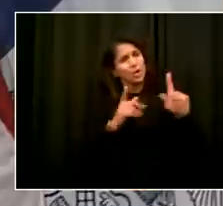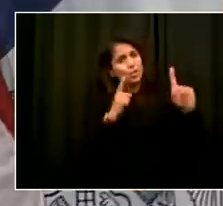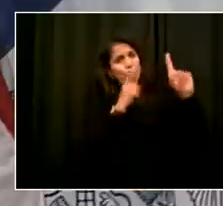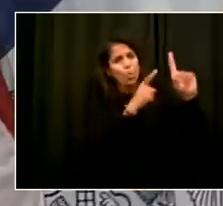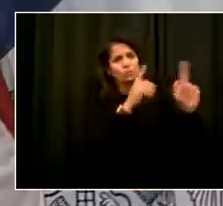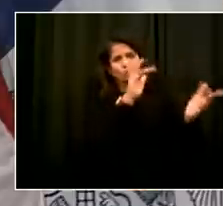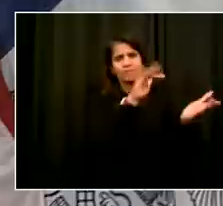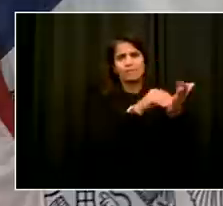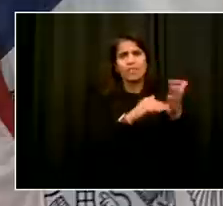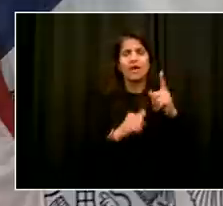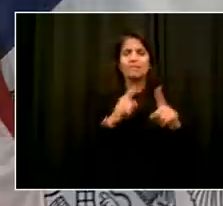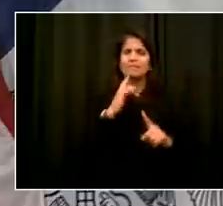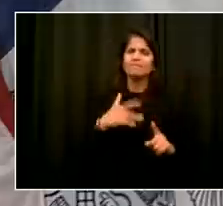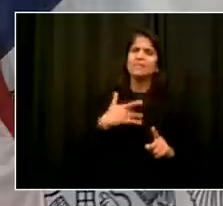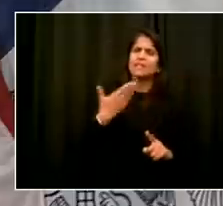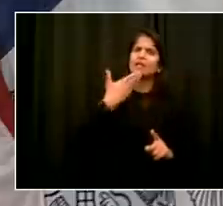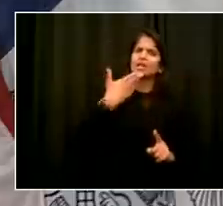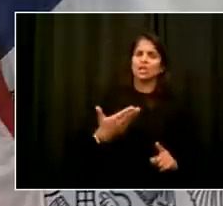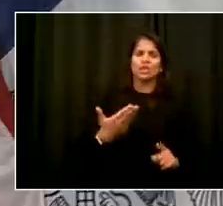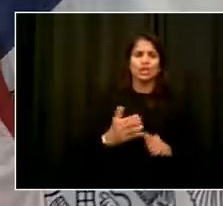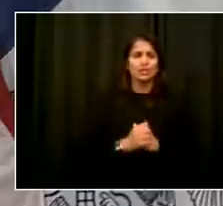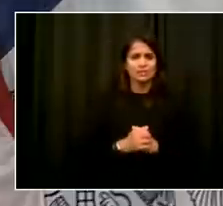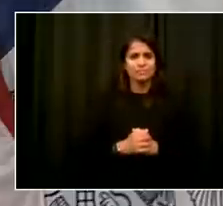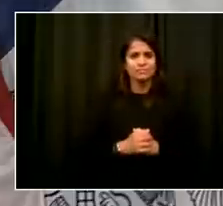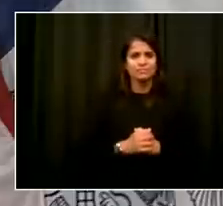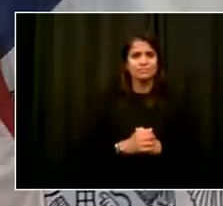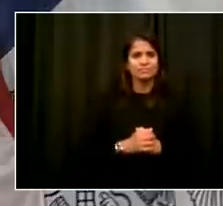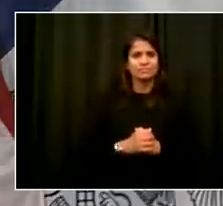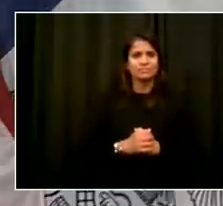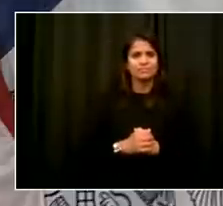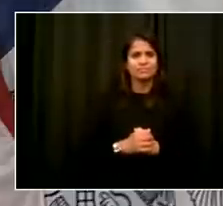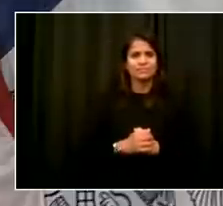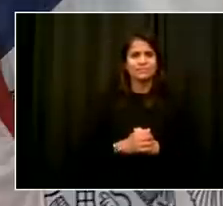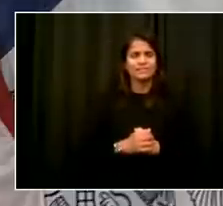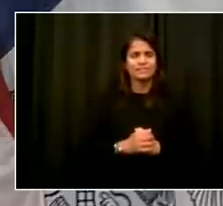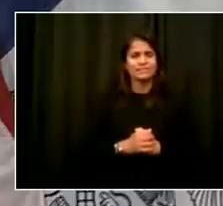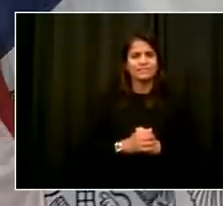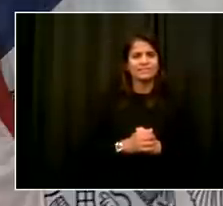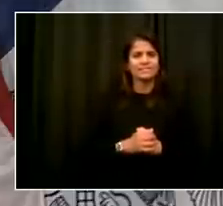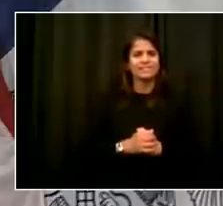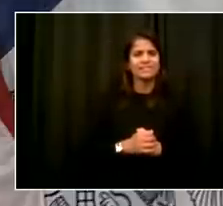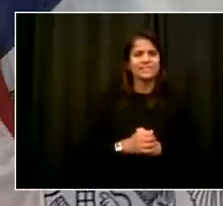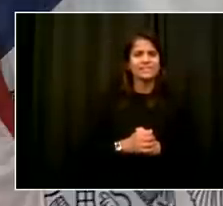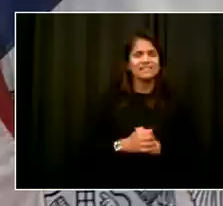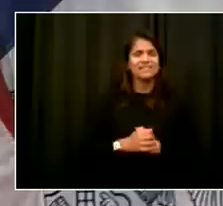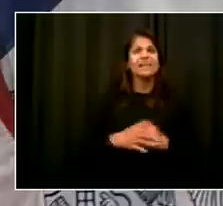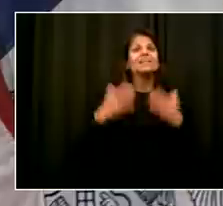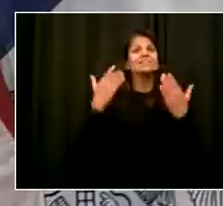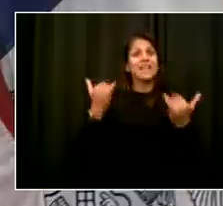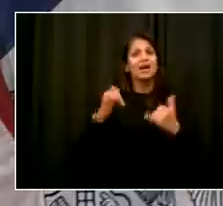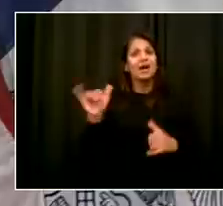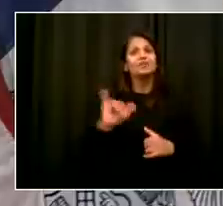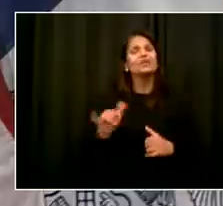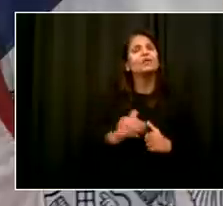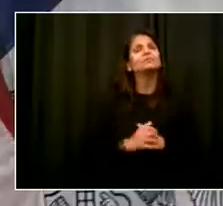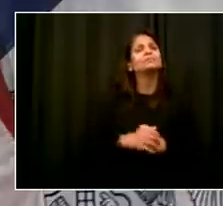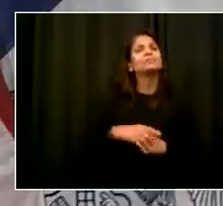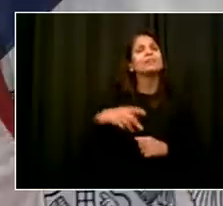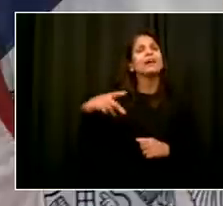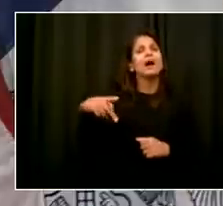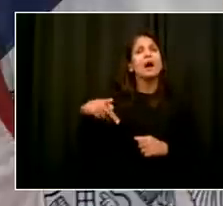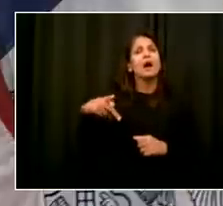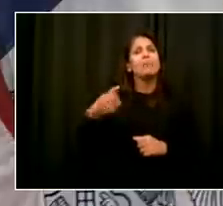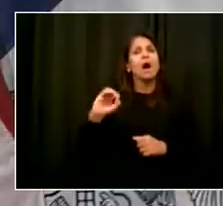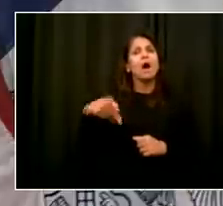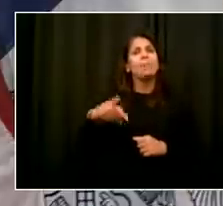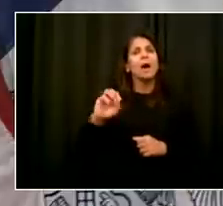give blood. Maybe not as much as spinach to Popeye, to use that great analogy. But you're going to feel good because you're going to feel in your heart that you did something